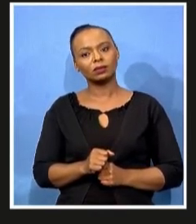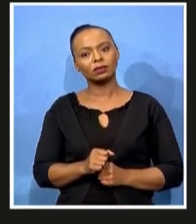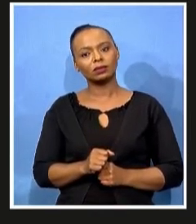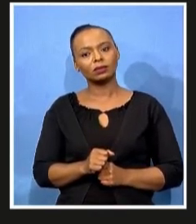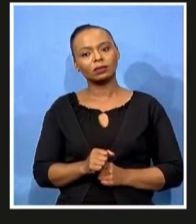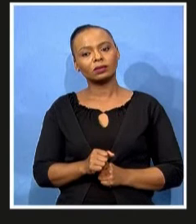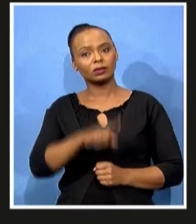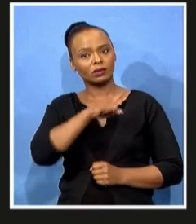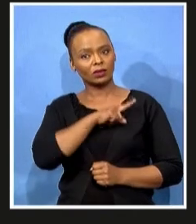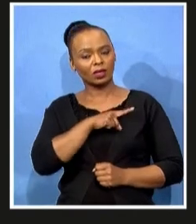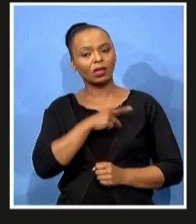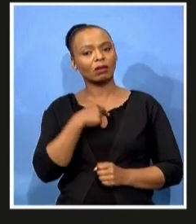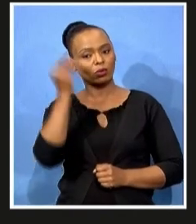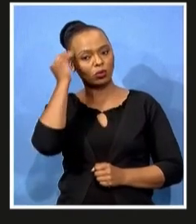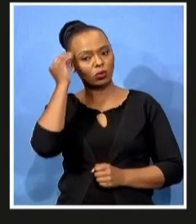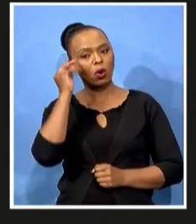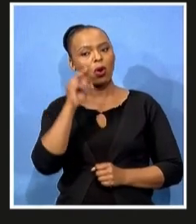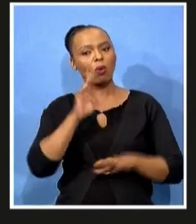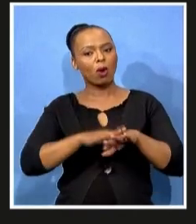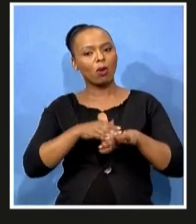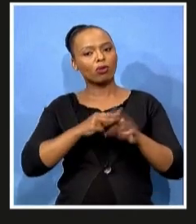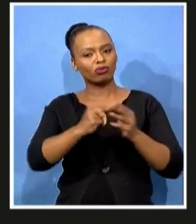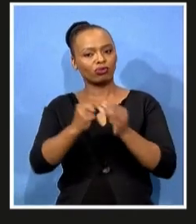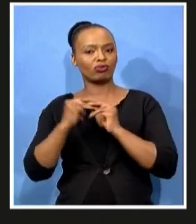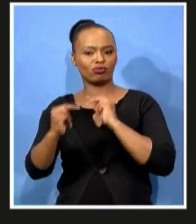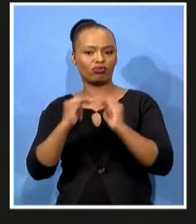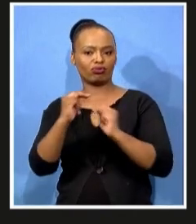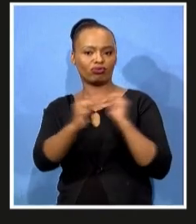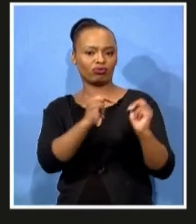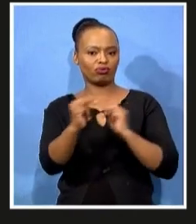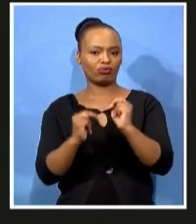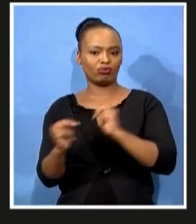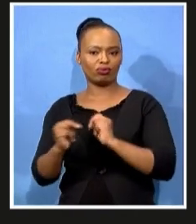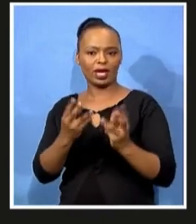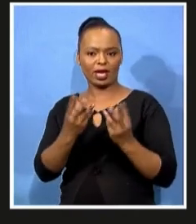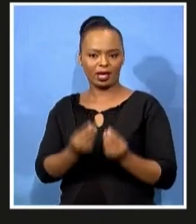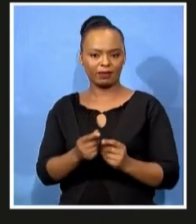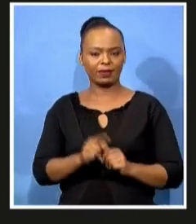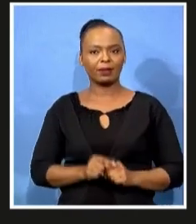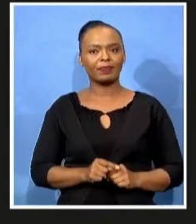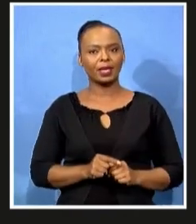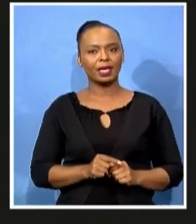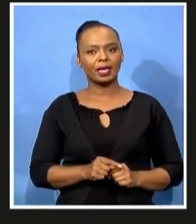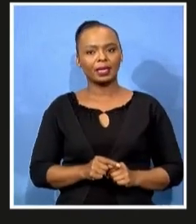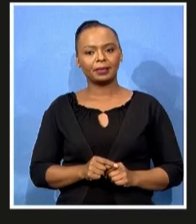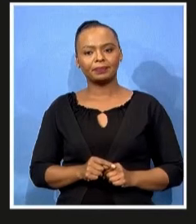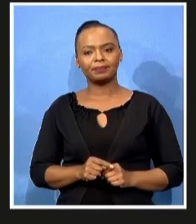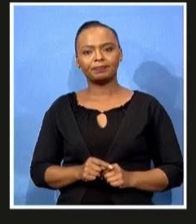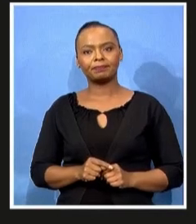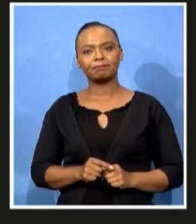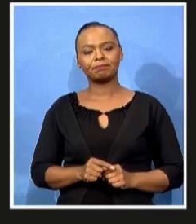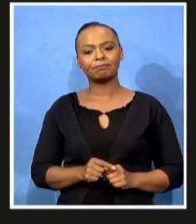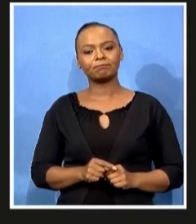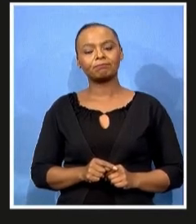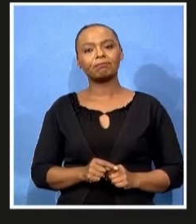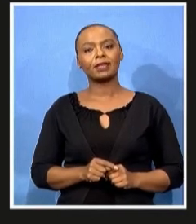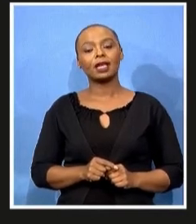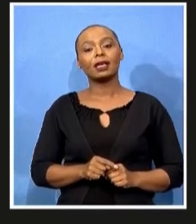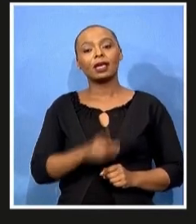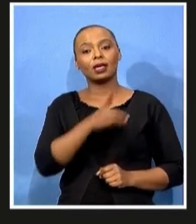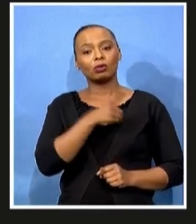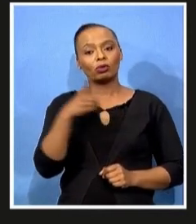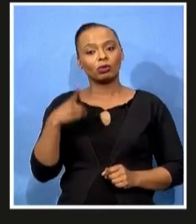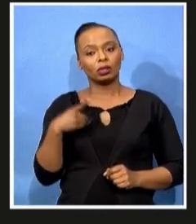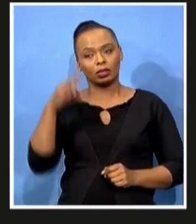it. The issue of shortage of doctors, which we are having throughout, whether the